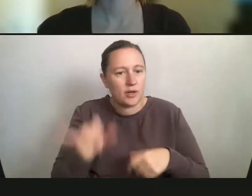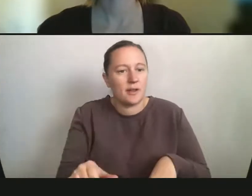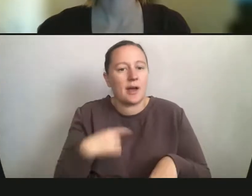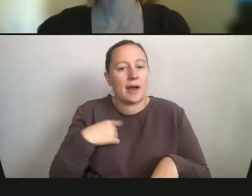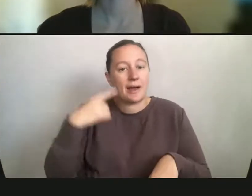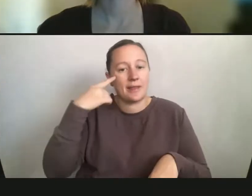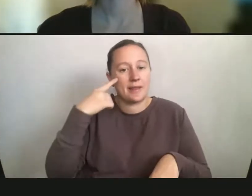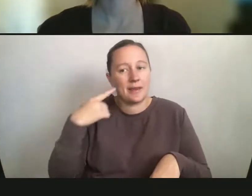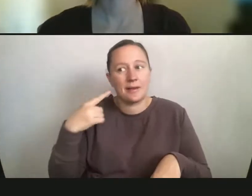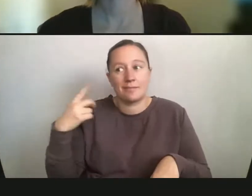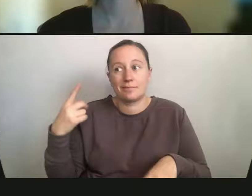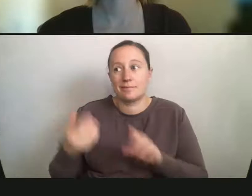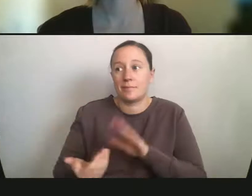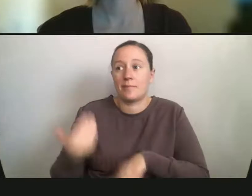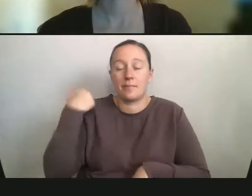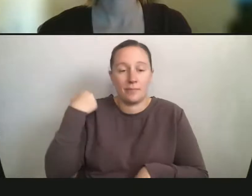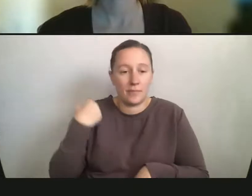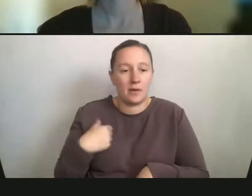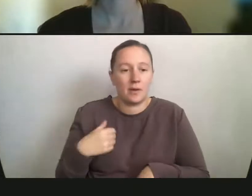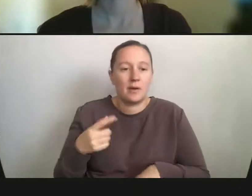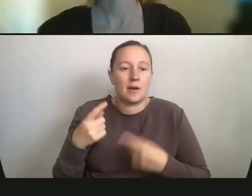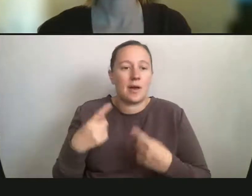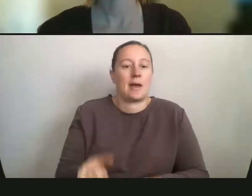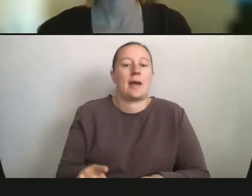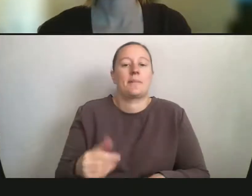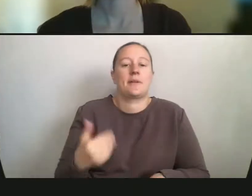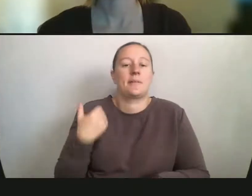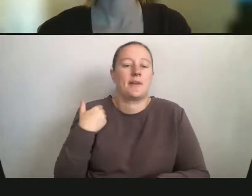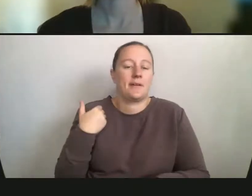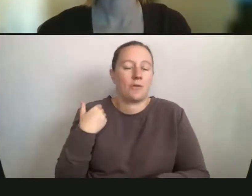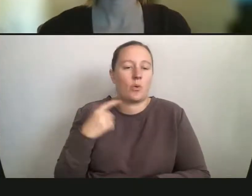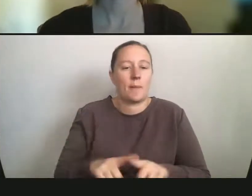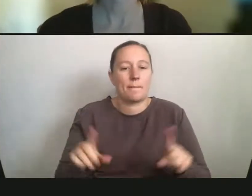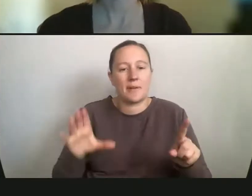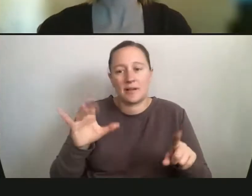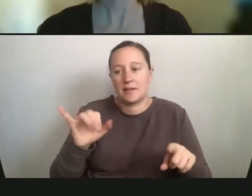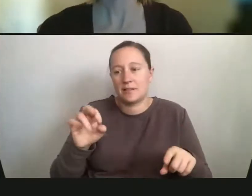think historically that's been permitted in the past, but Cindy,